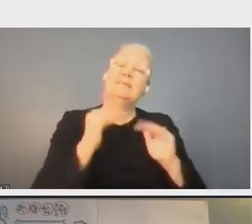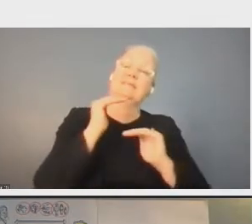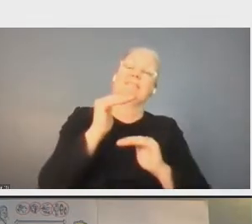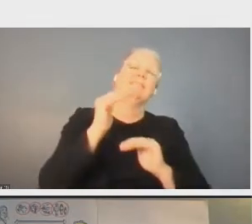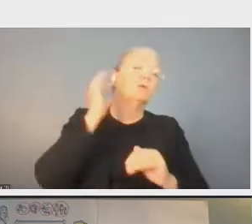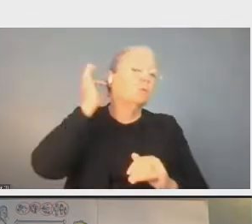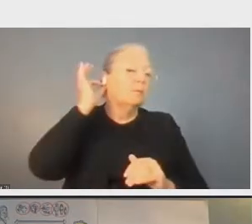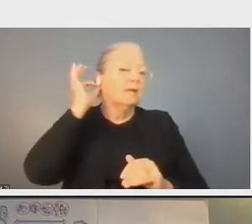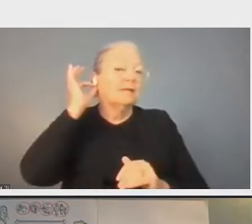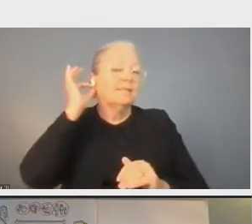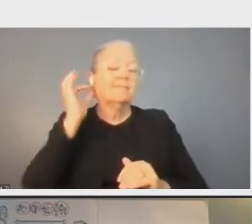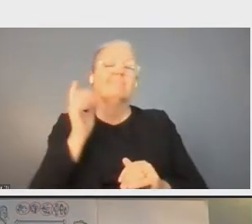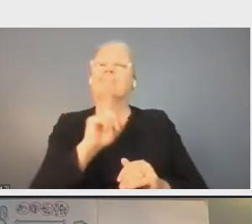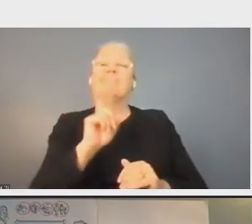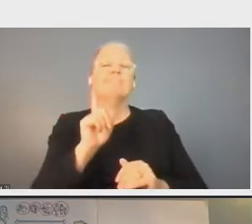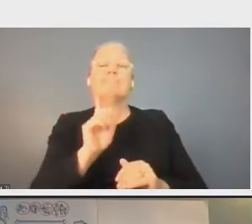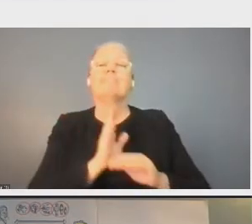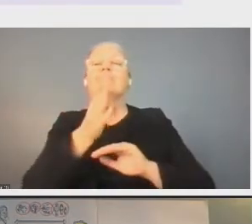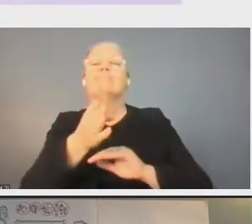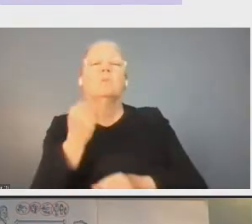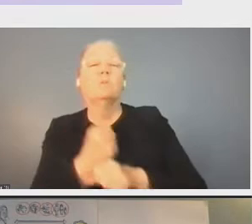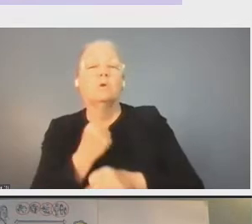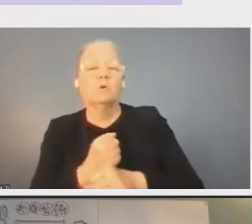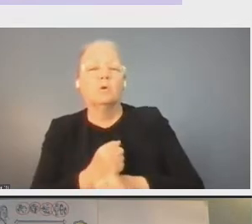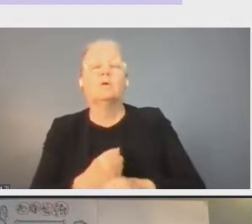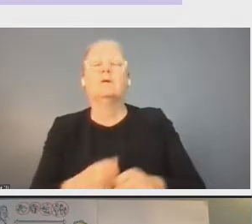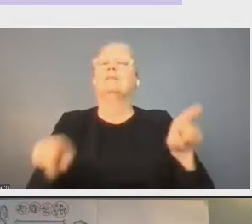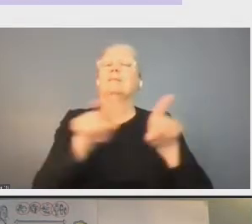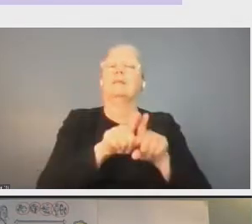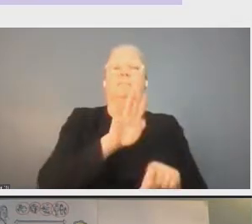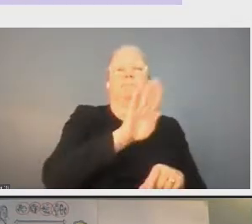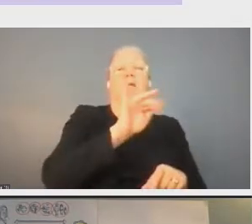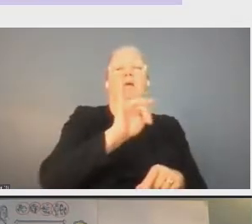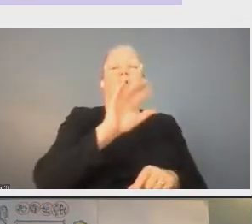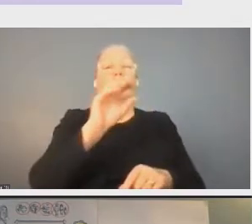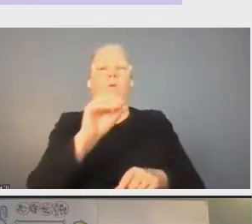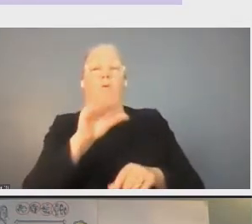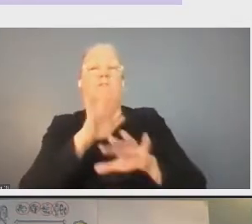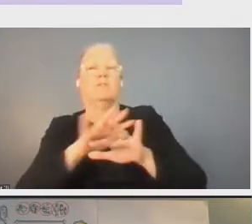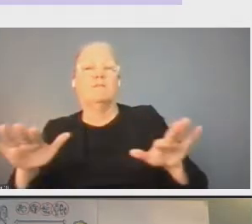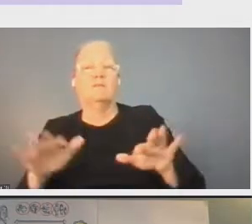Also in biodiversity issues. In Costa Rica, we now have